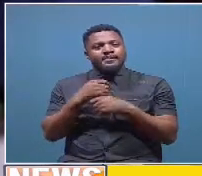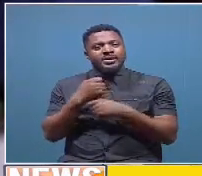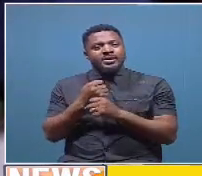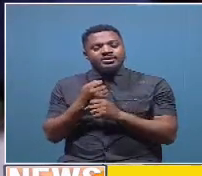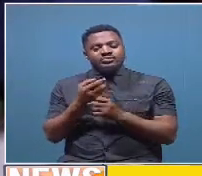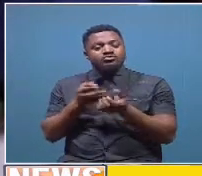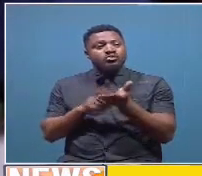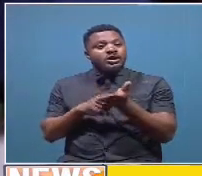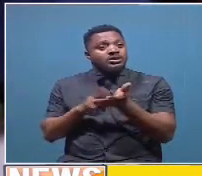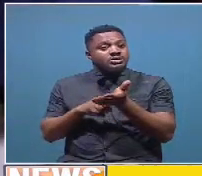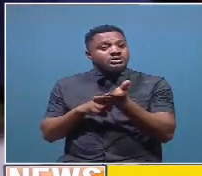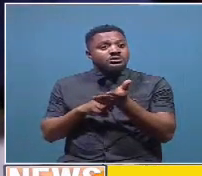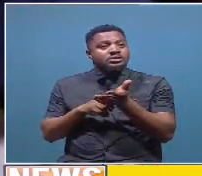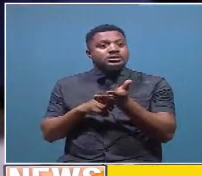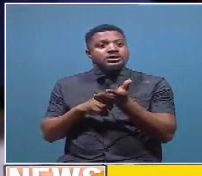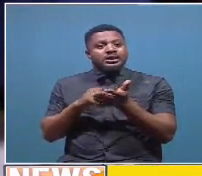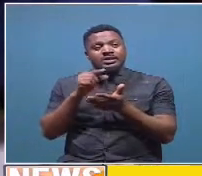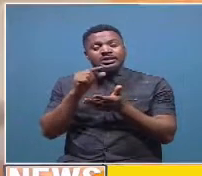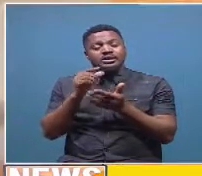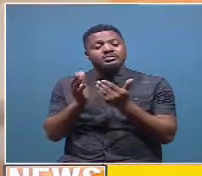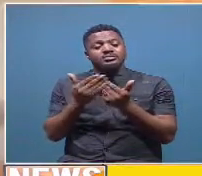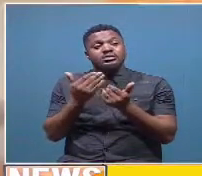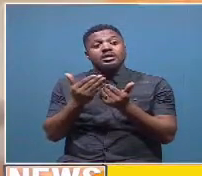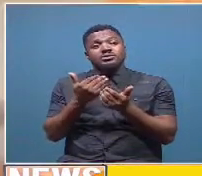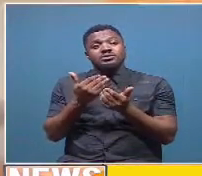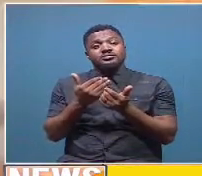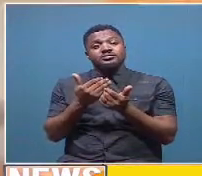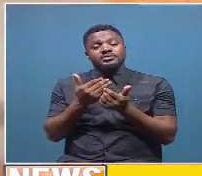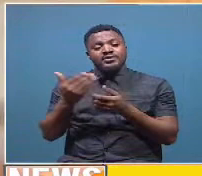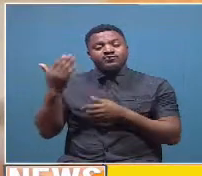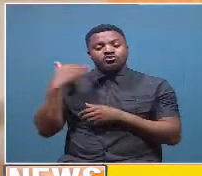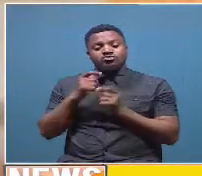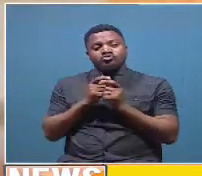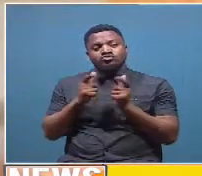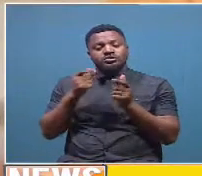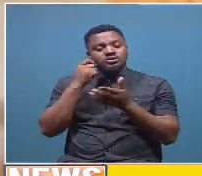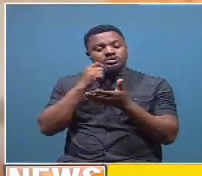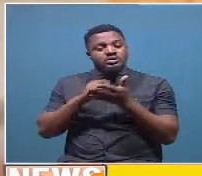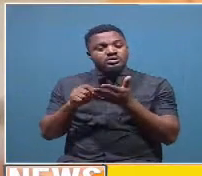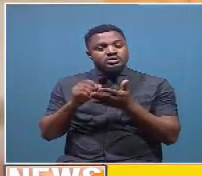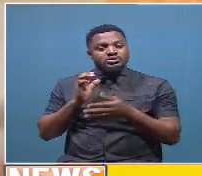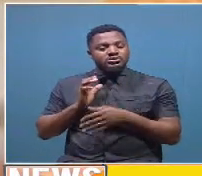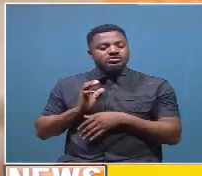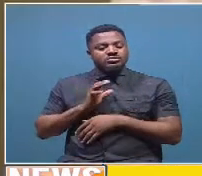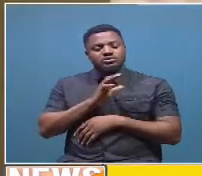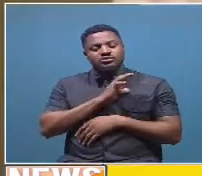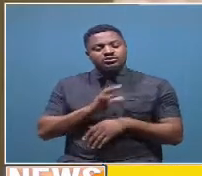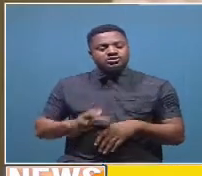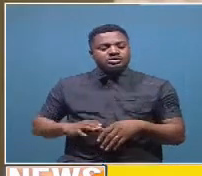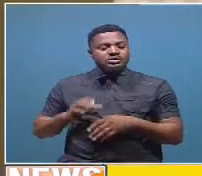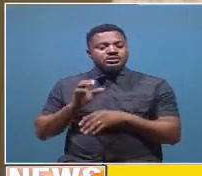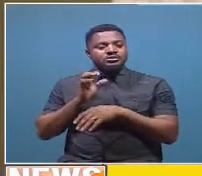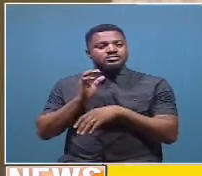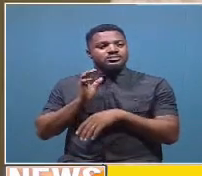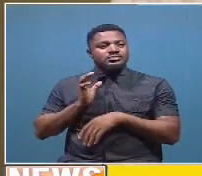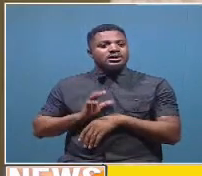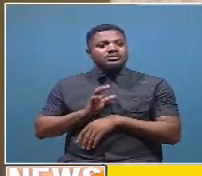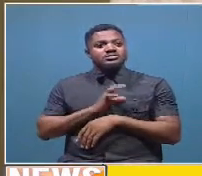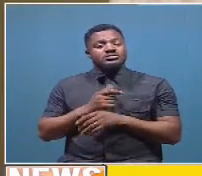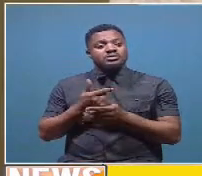the registration a little bit easier. A former General Secretary of the Christian Council of Ghana, Dr.